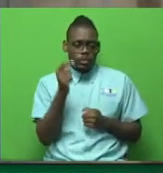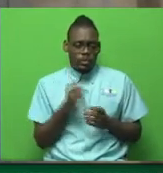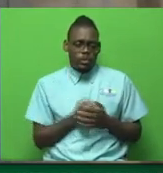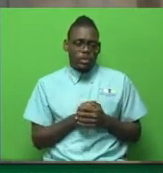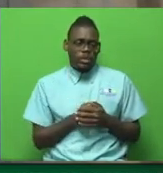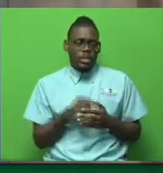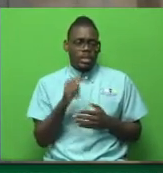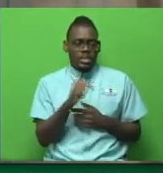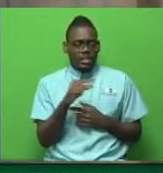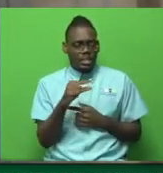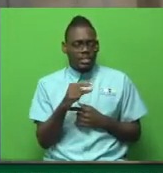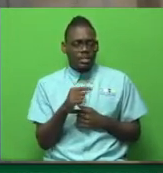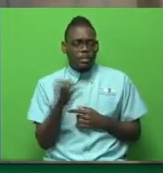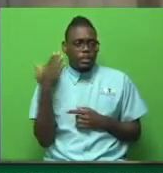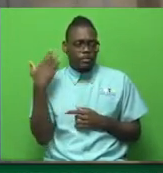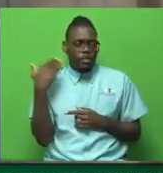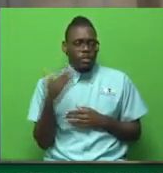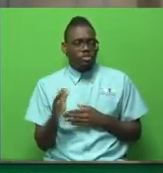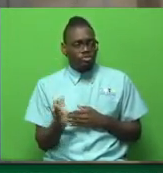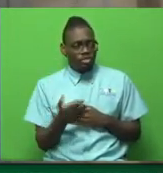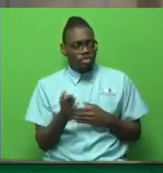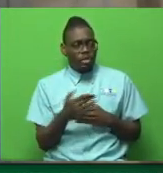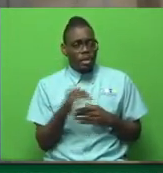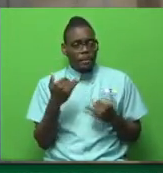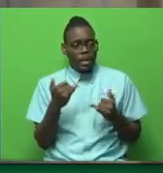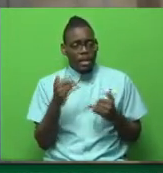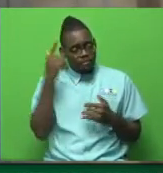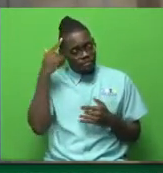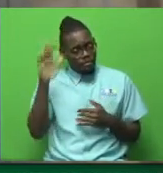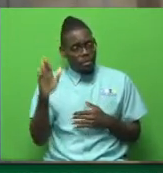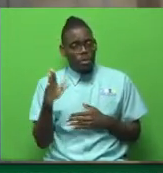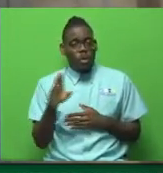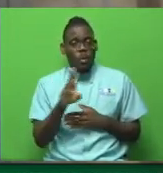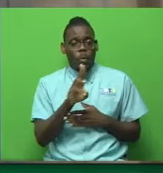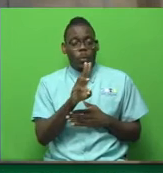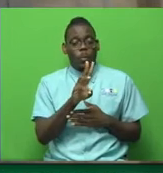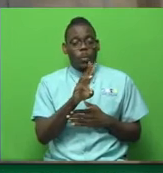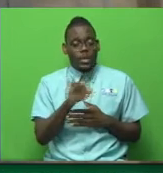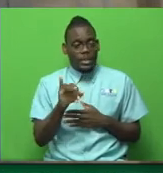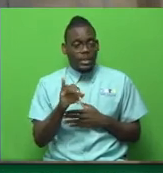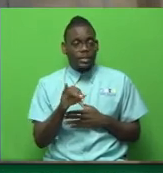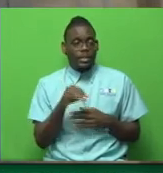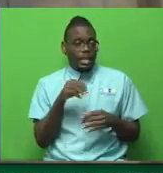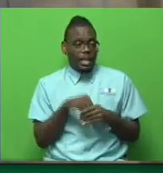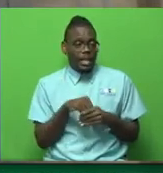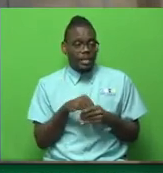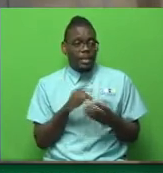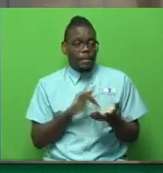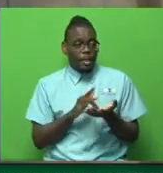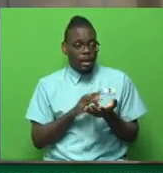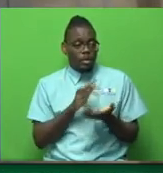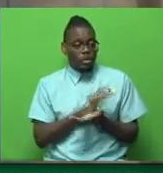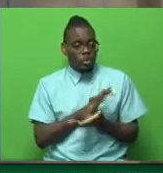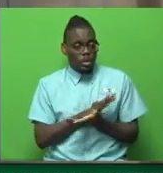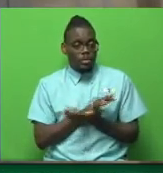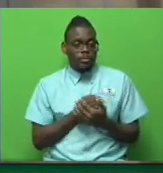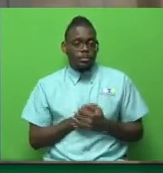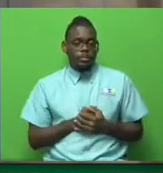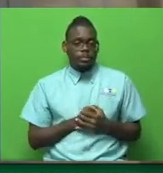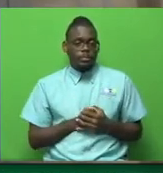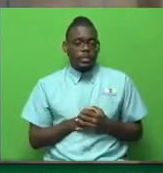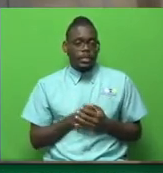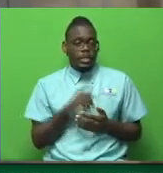was a national cricketer he played for the West Indies team while he was a student in medical school Dr Gopi Singh actually became a